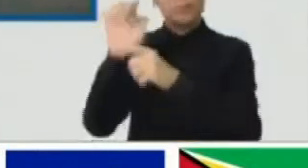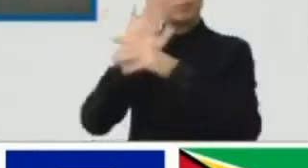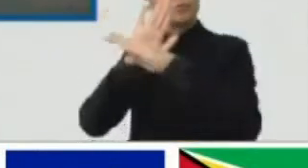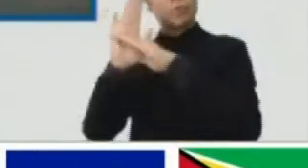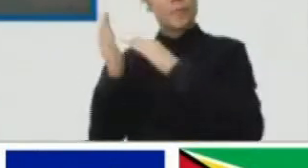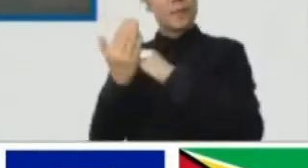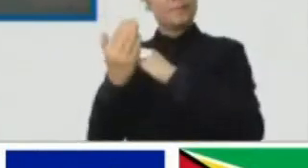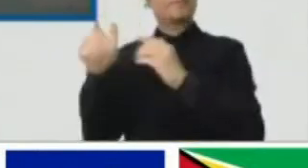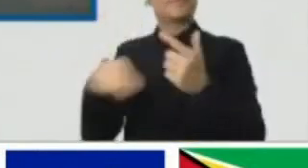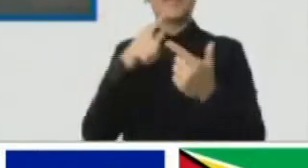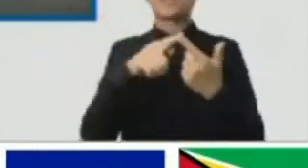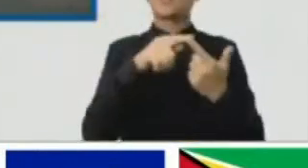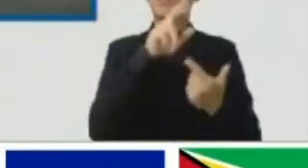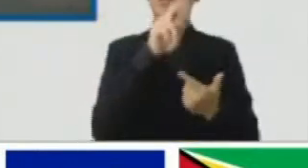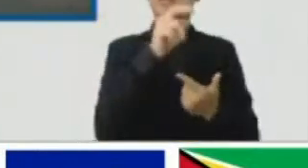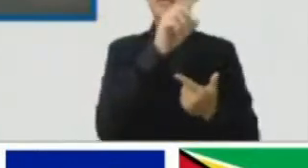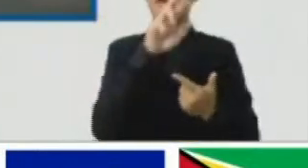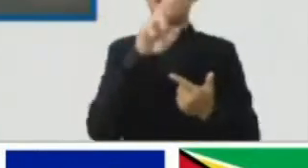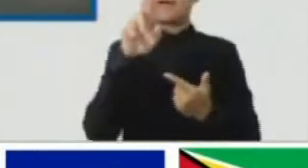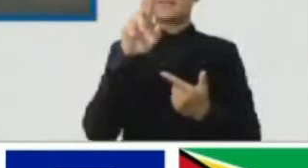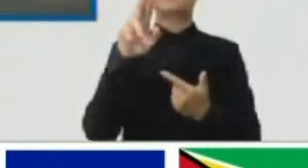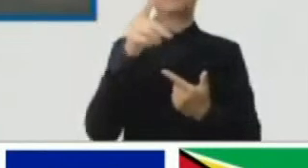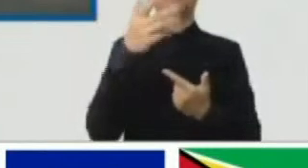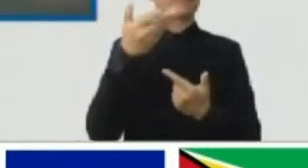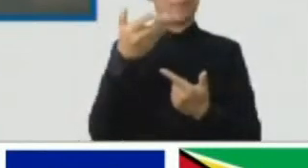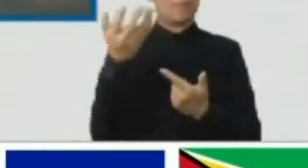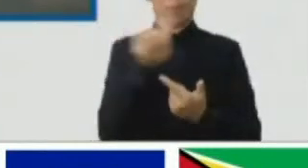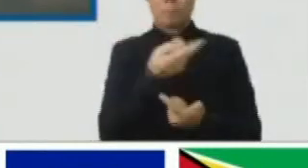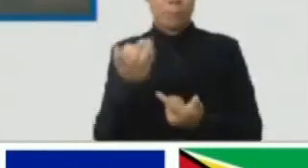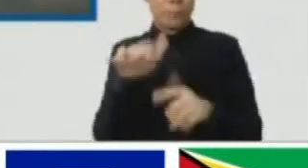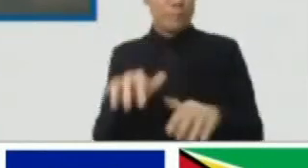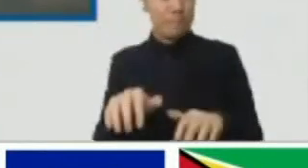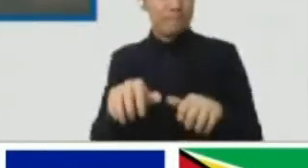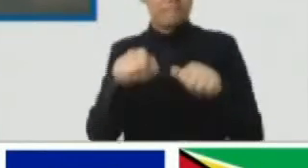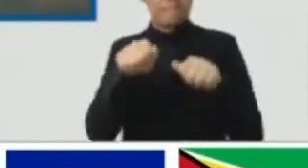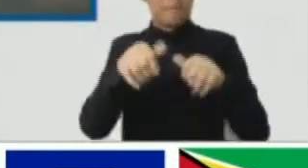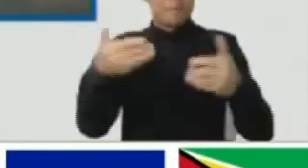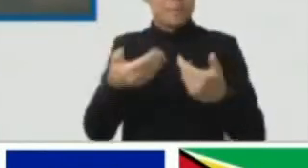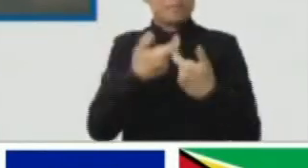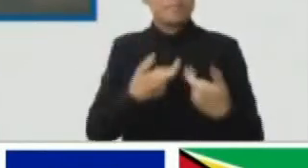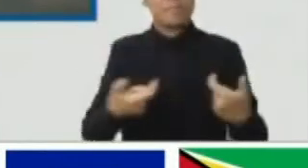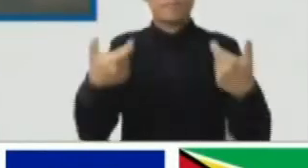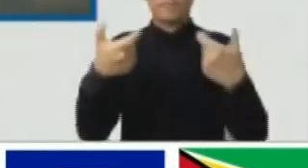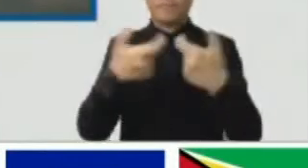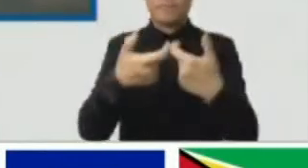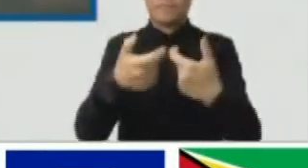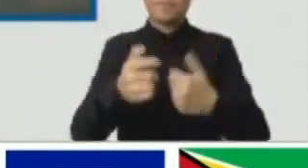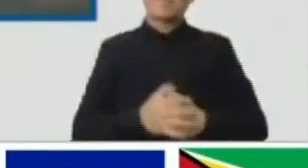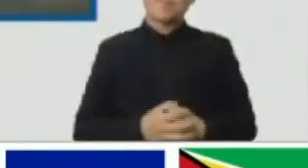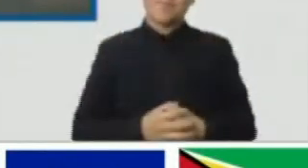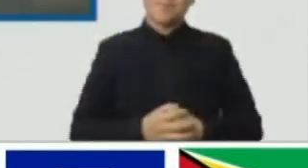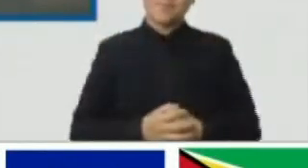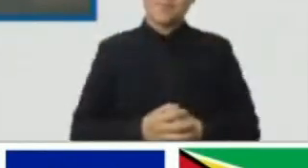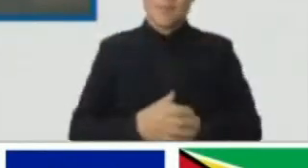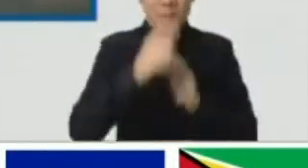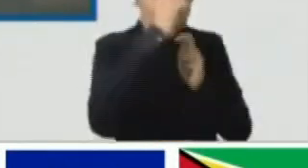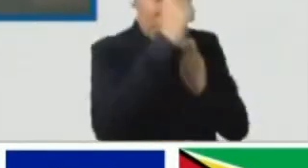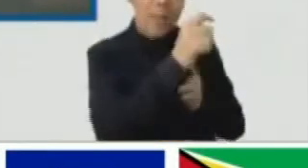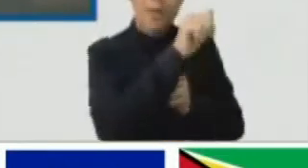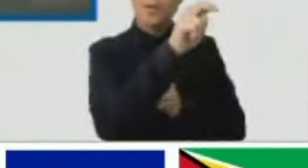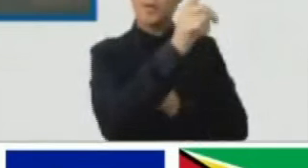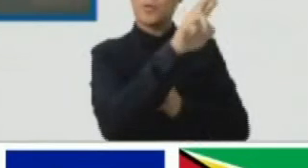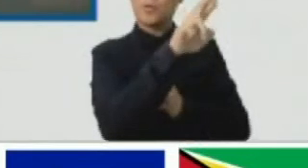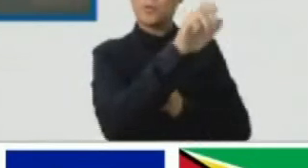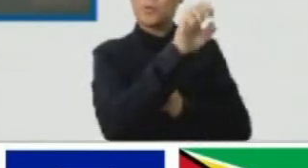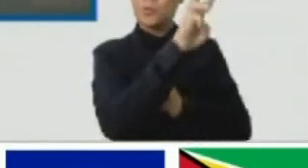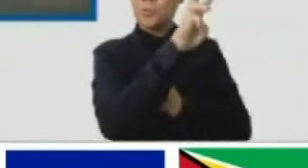DRR, and SEDEMA for organizing this important event. The Most Honorable Andrew Holness on